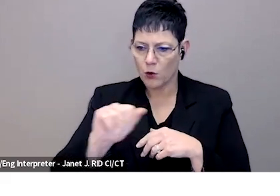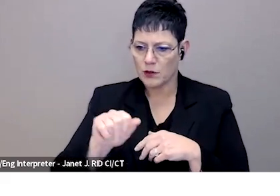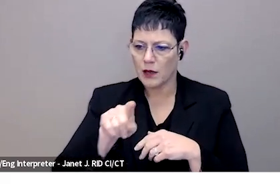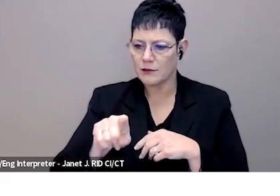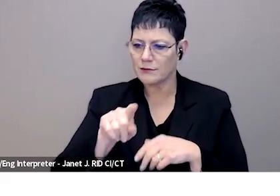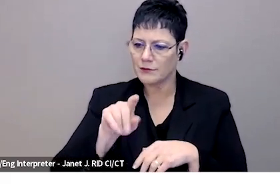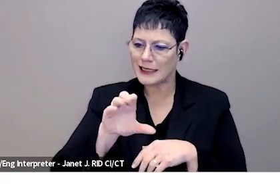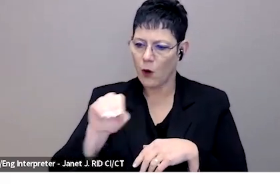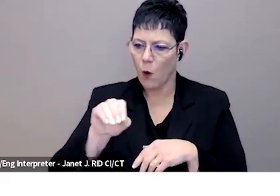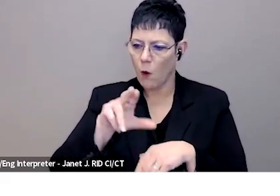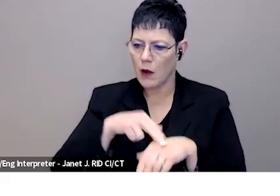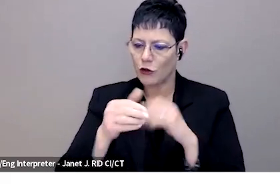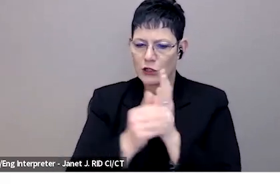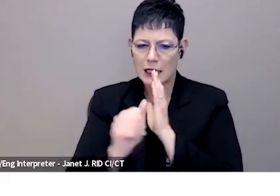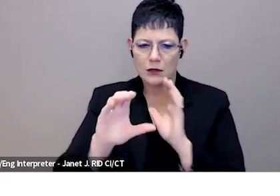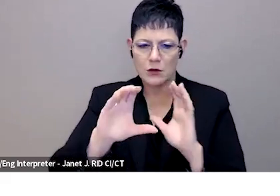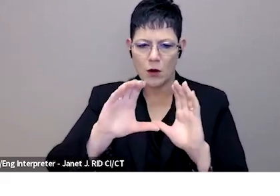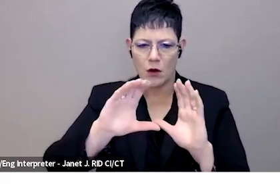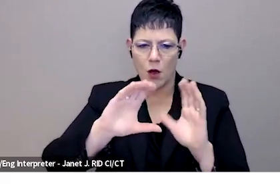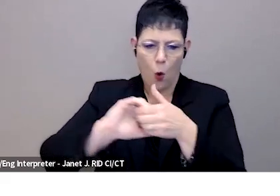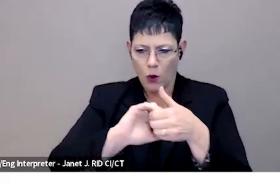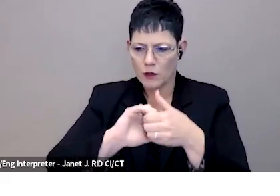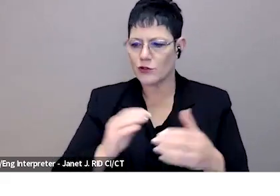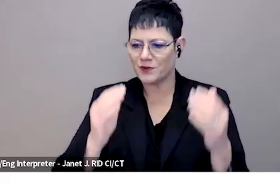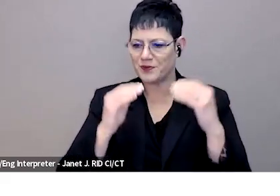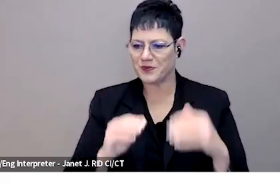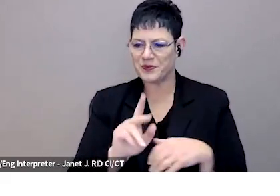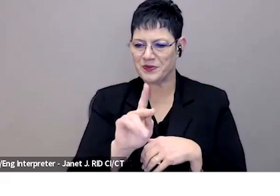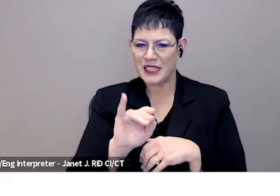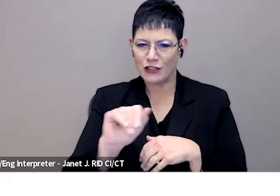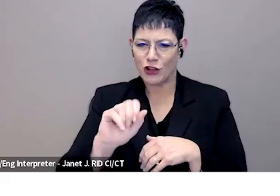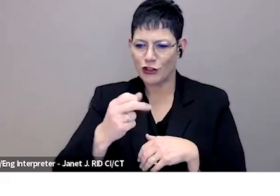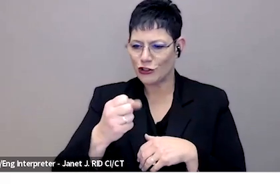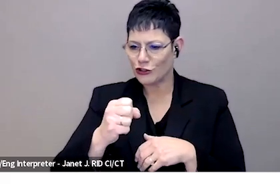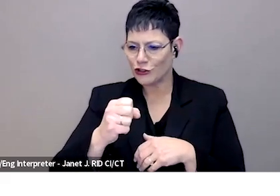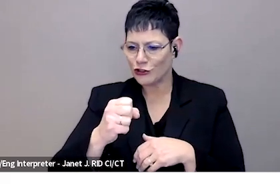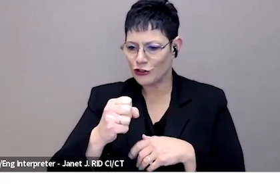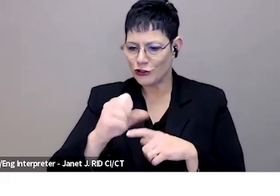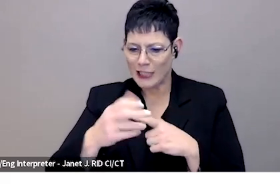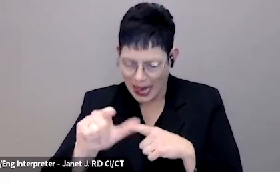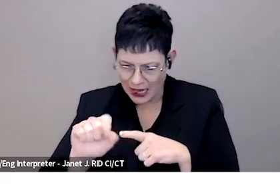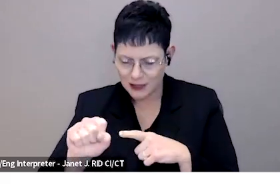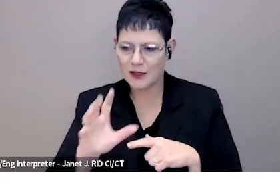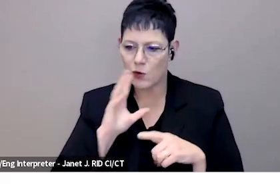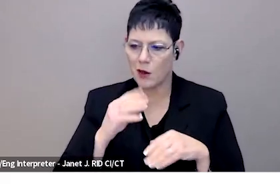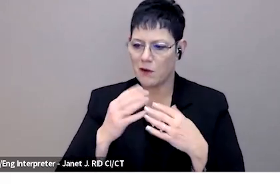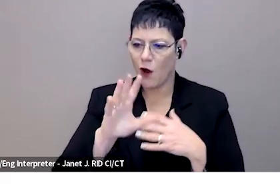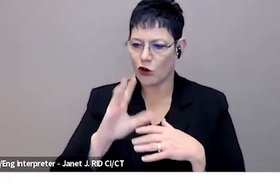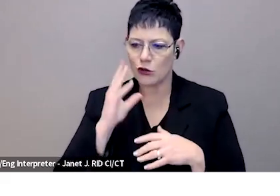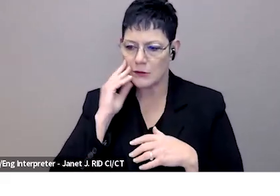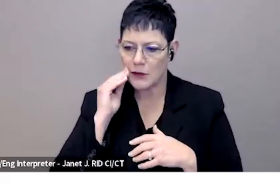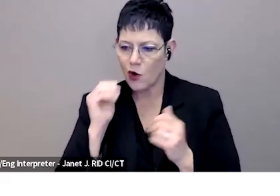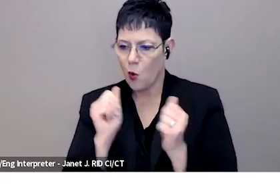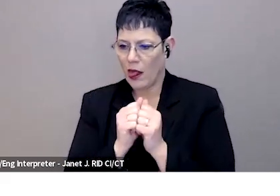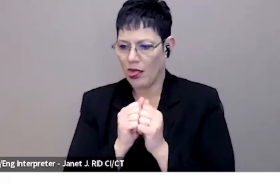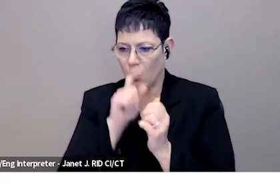to be joined by our fellow council member, Keisha Scales, who will be offering her thoughts and insights regarding the panel's